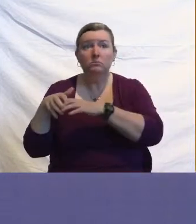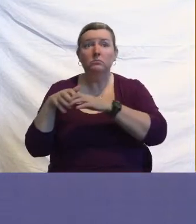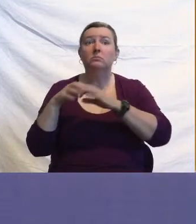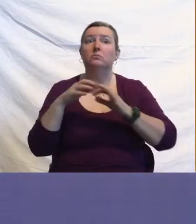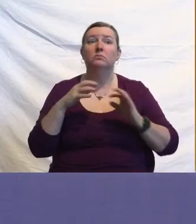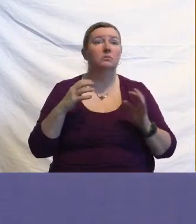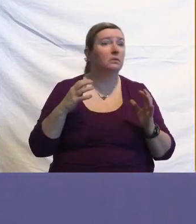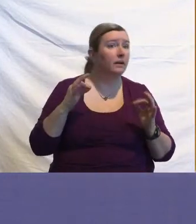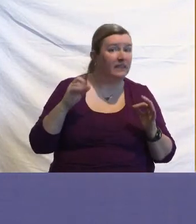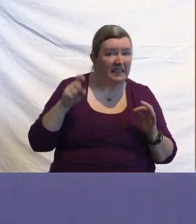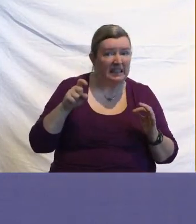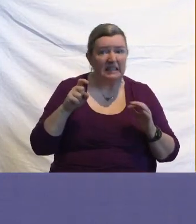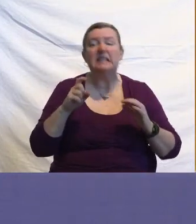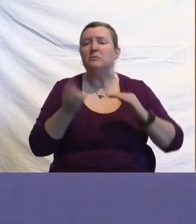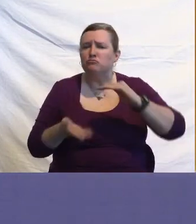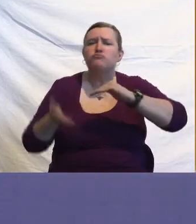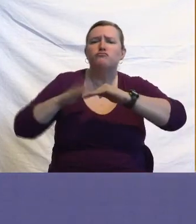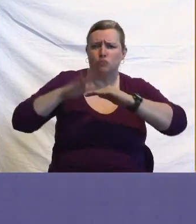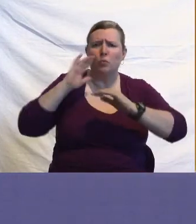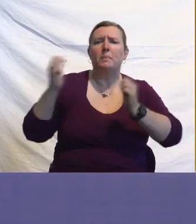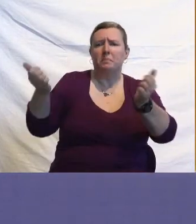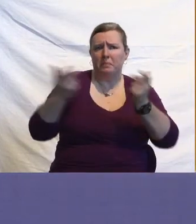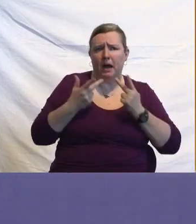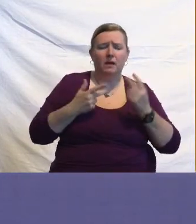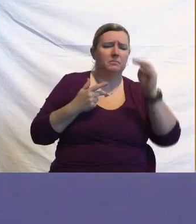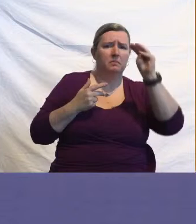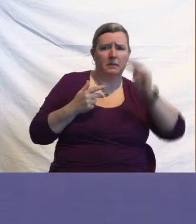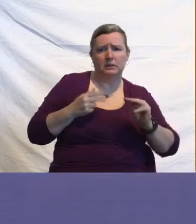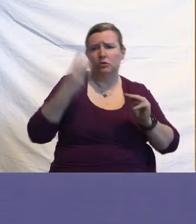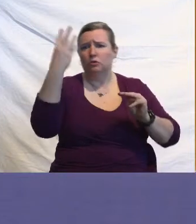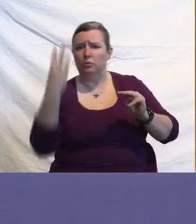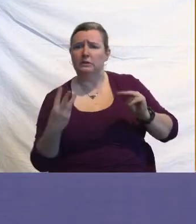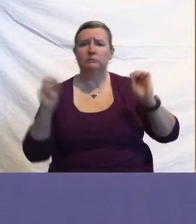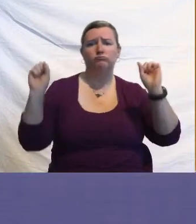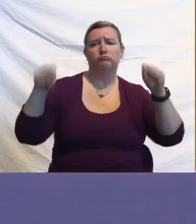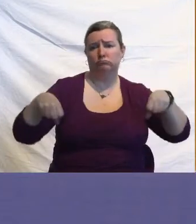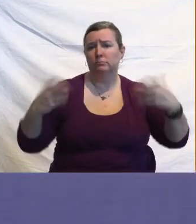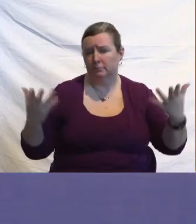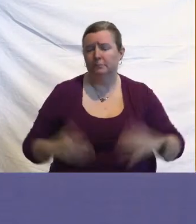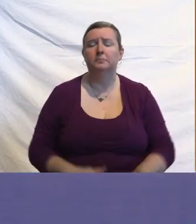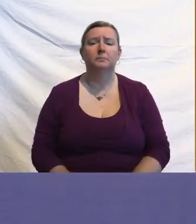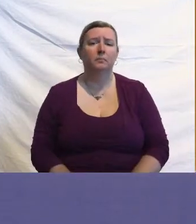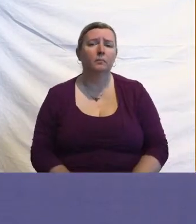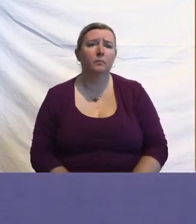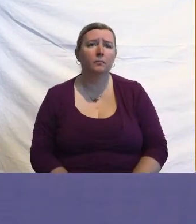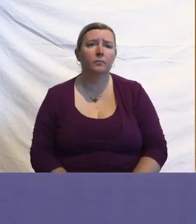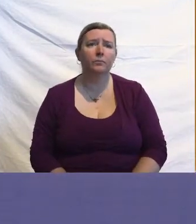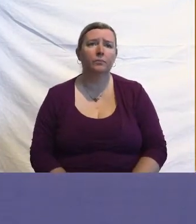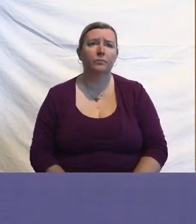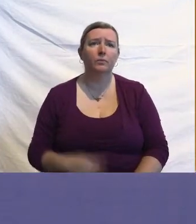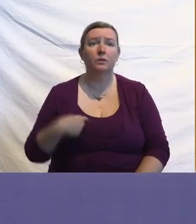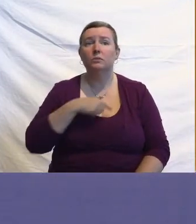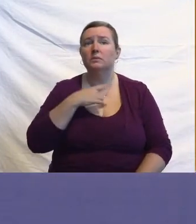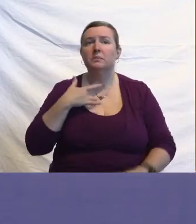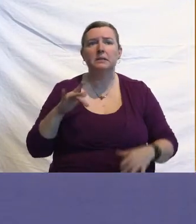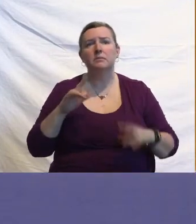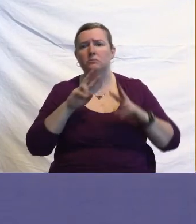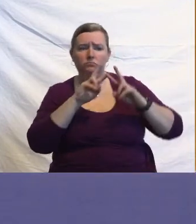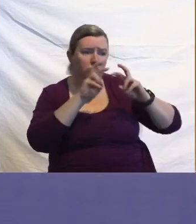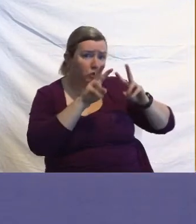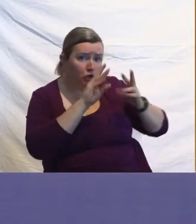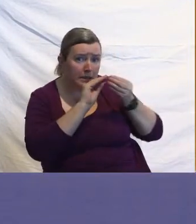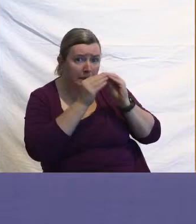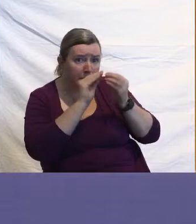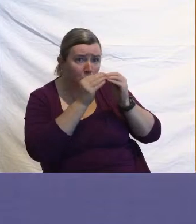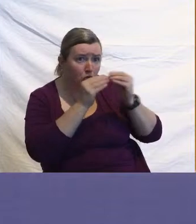the numbers of briefings based on numerous factors, including the paths that the numbers are taking and our expectations